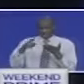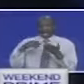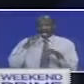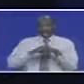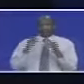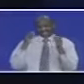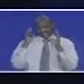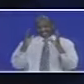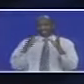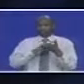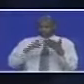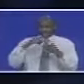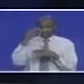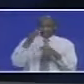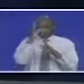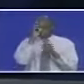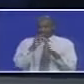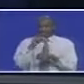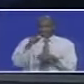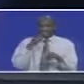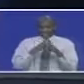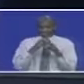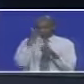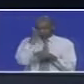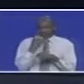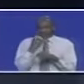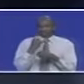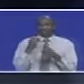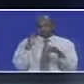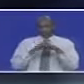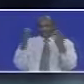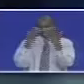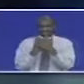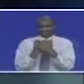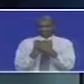week. Have a great week ahead. God bless you. My name is Yvonne Okwara. Good night.